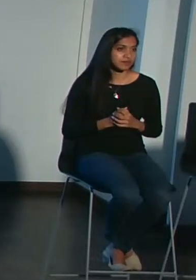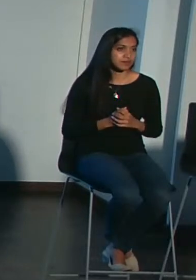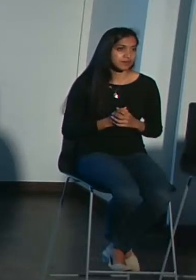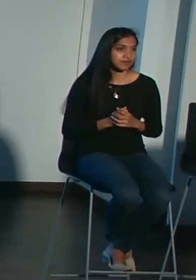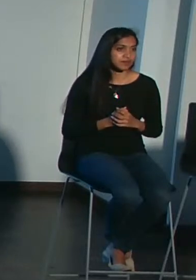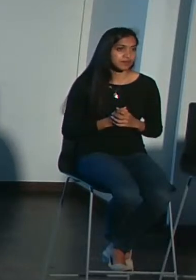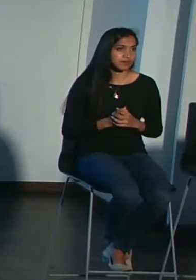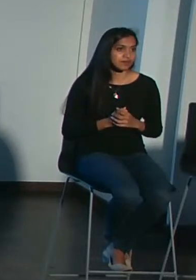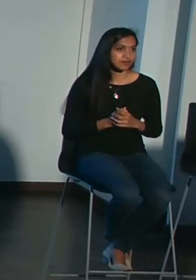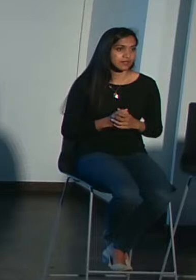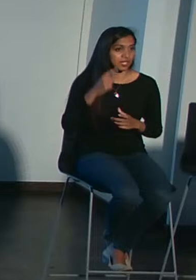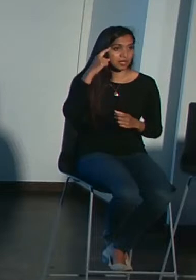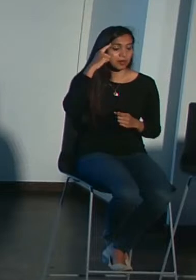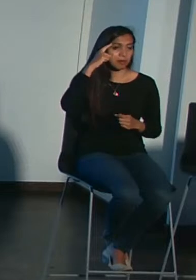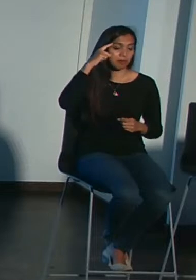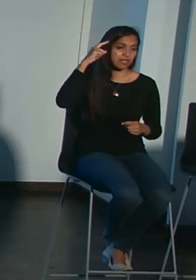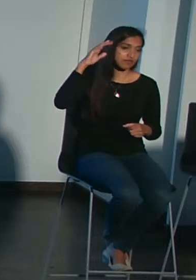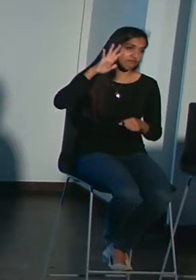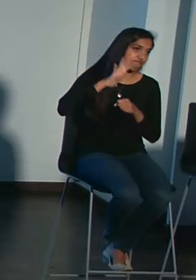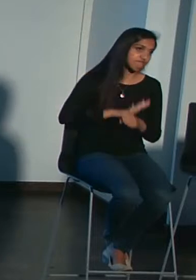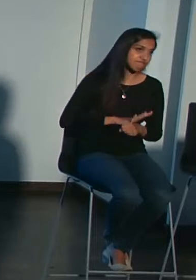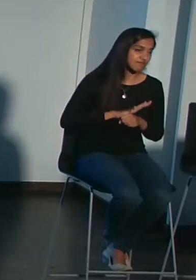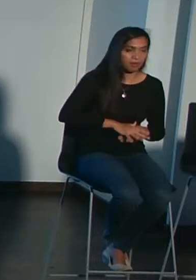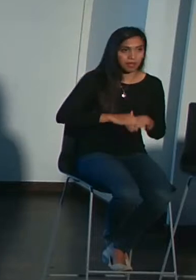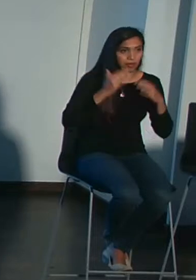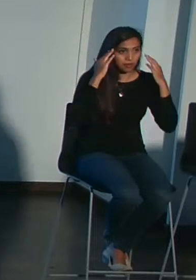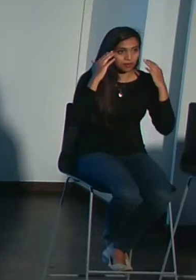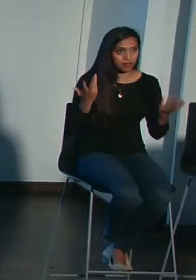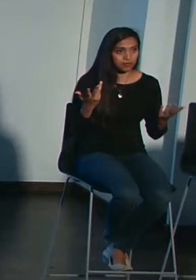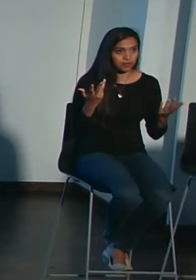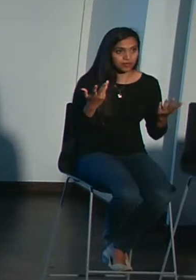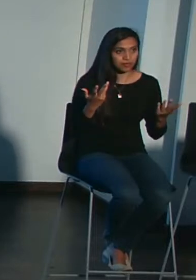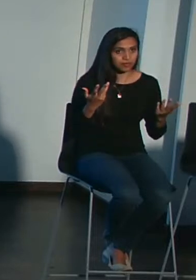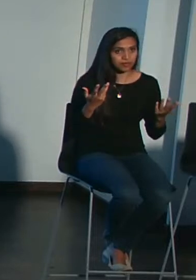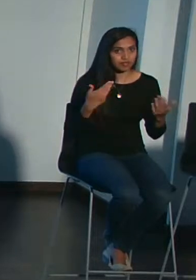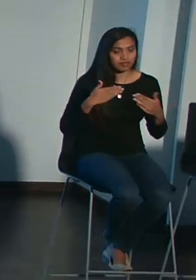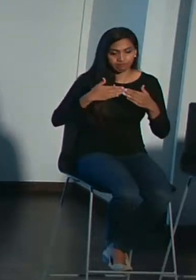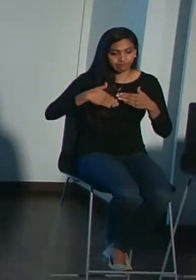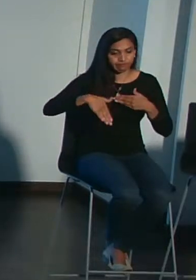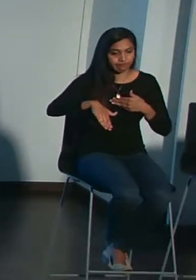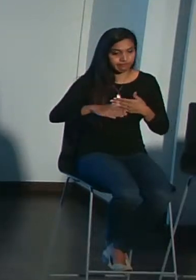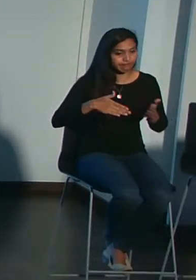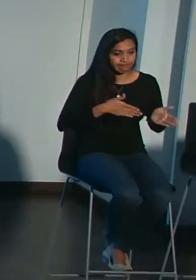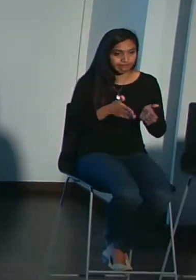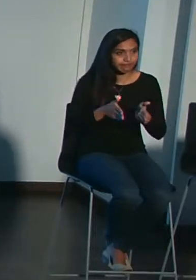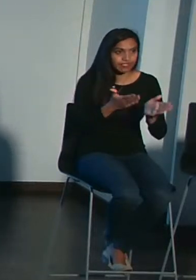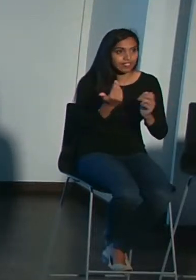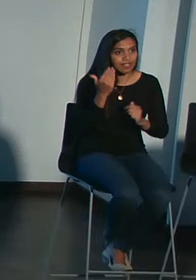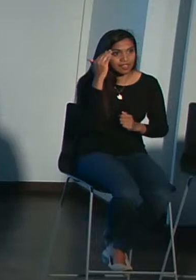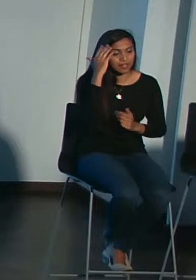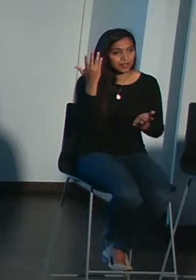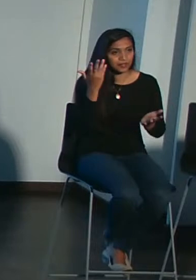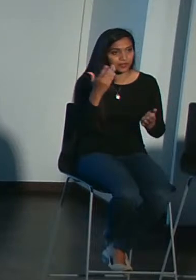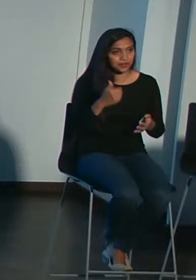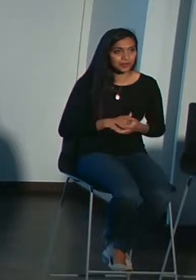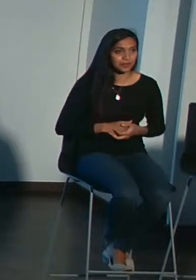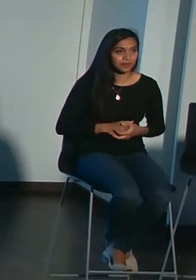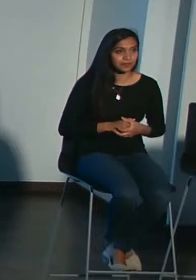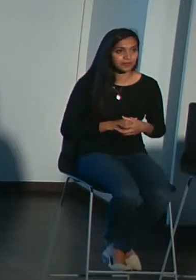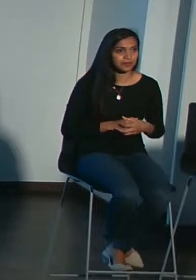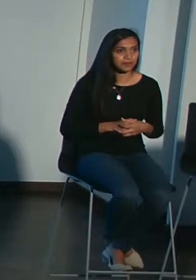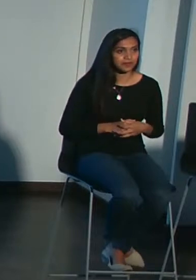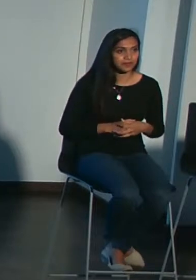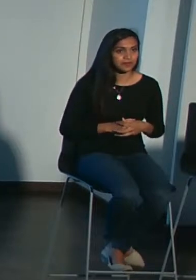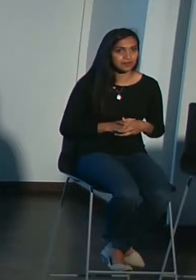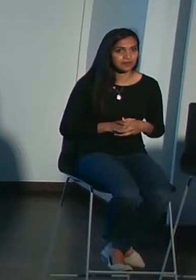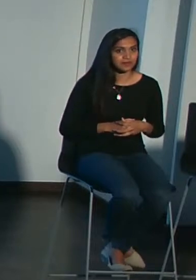mind fuck of certain other things that I'm going with. So, I don't know, but Yeah, and that